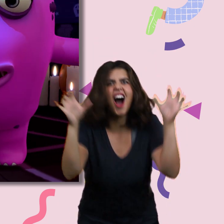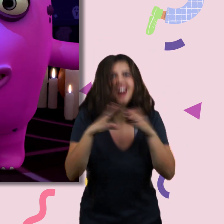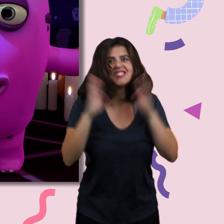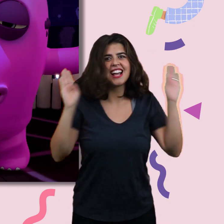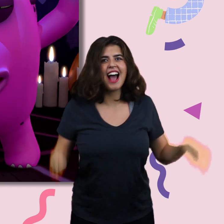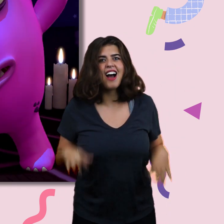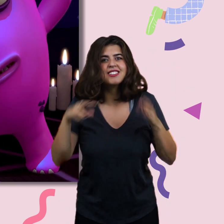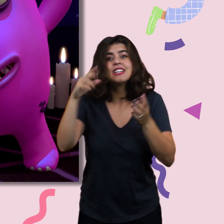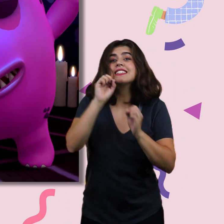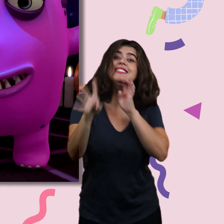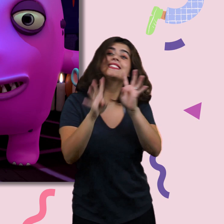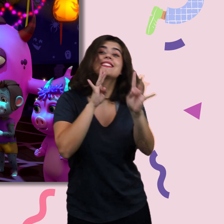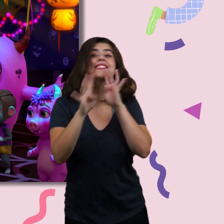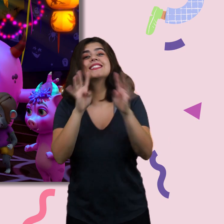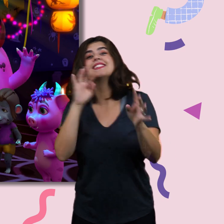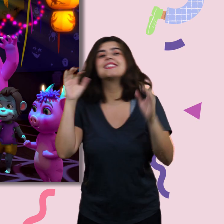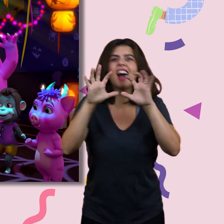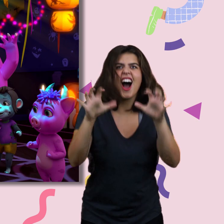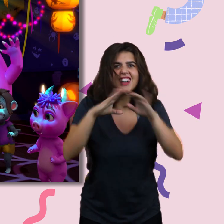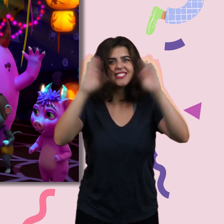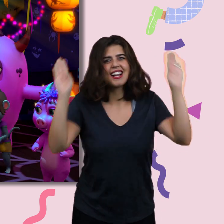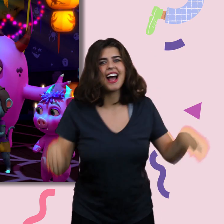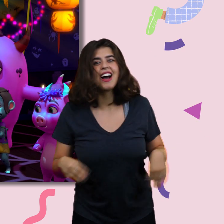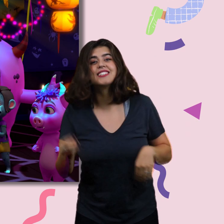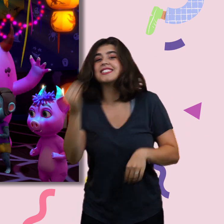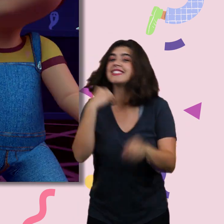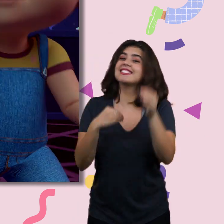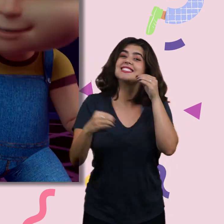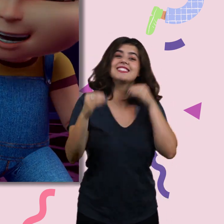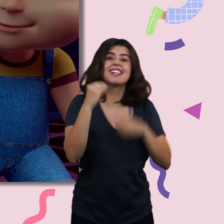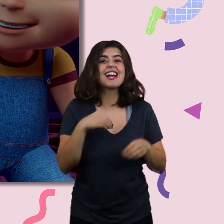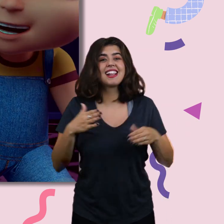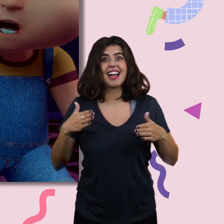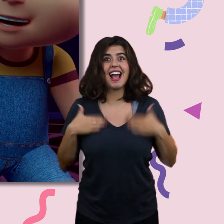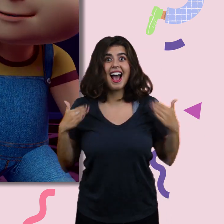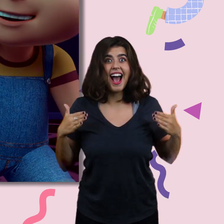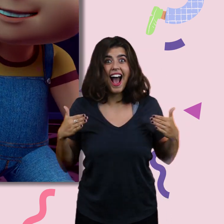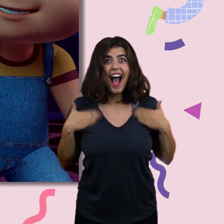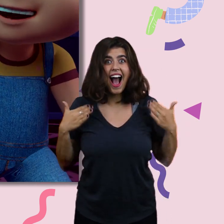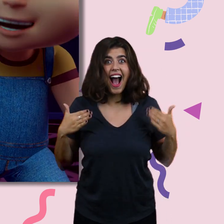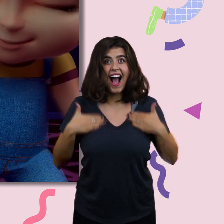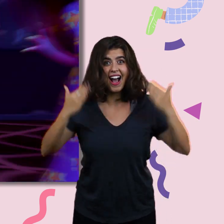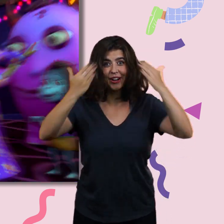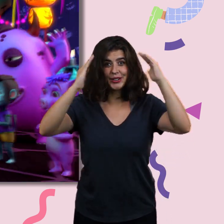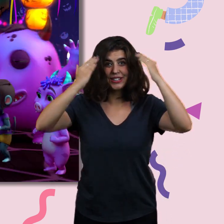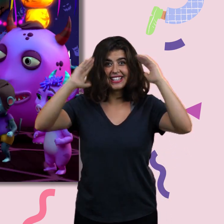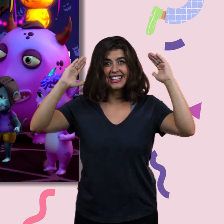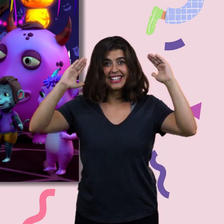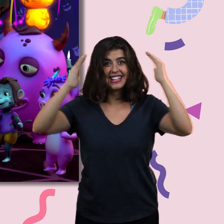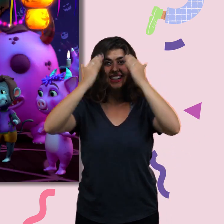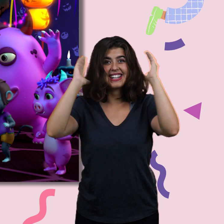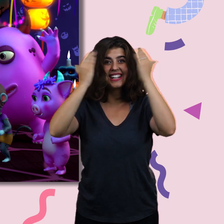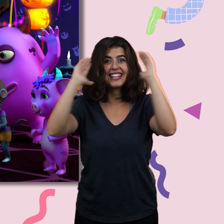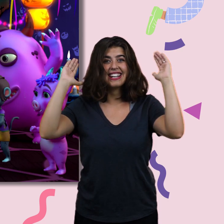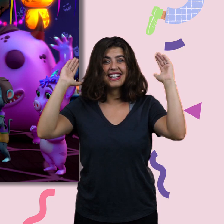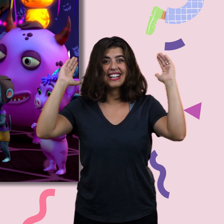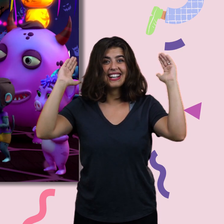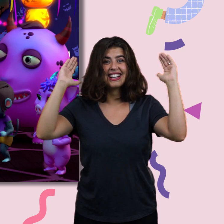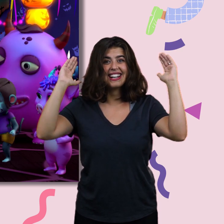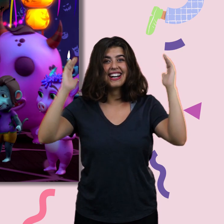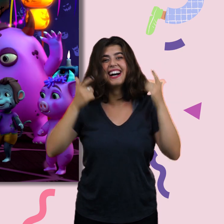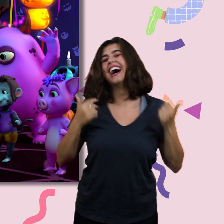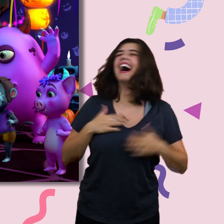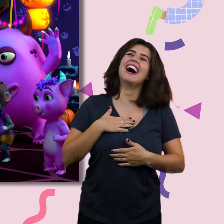the haunted house. And singing in the haunted house. Happy Halloween, everyone!